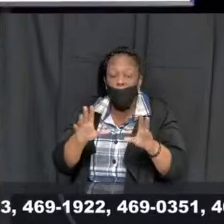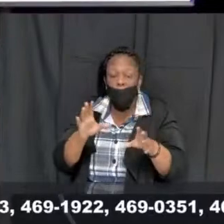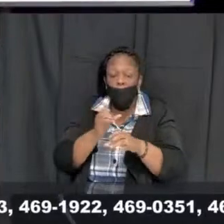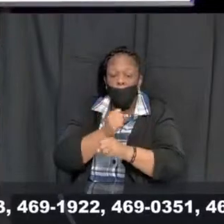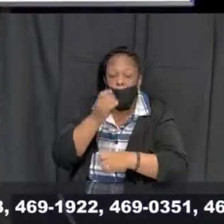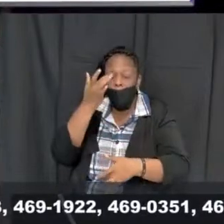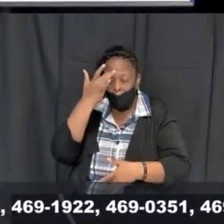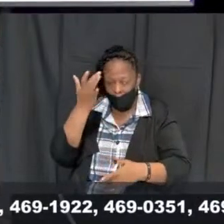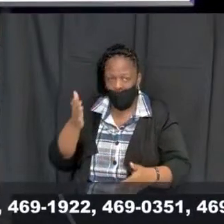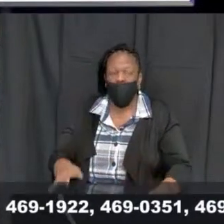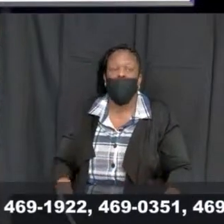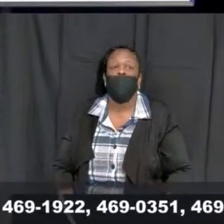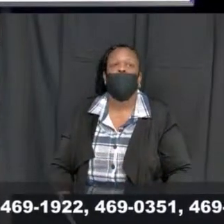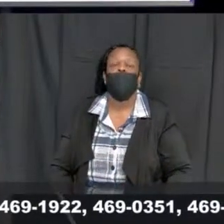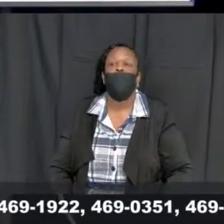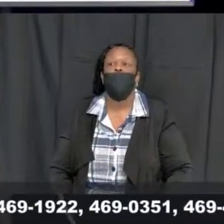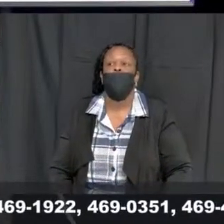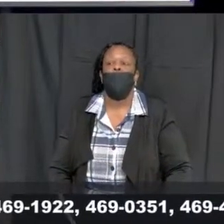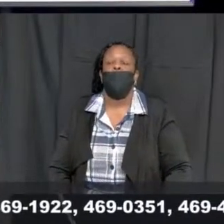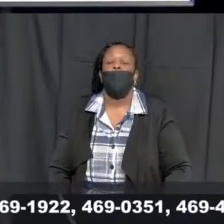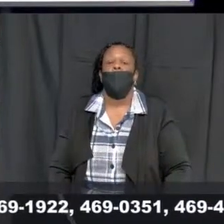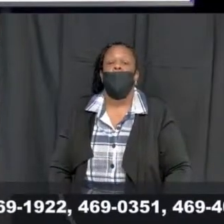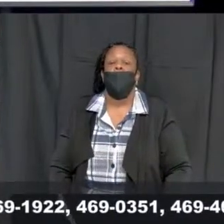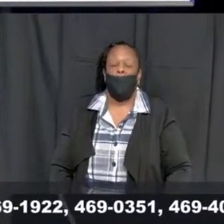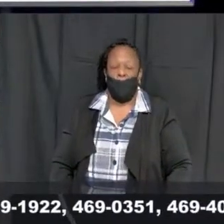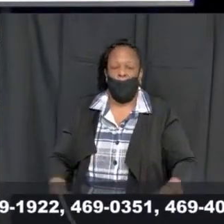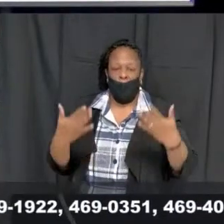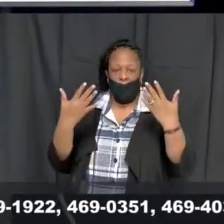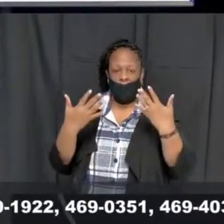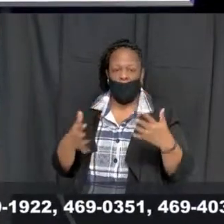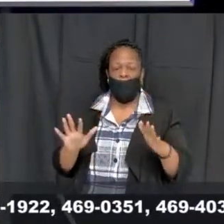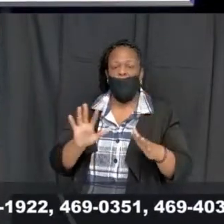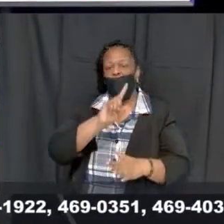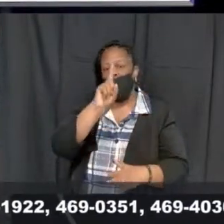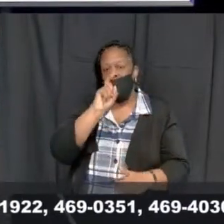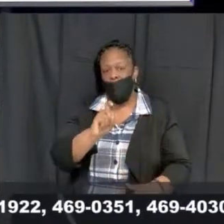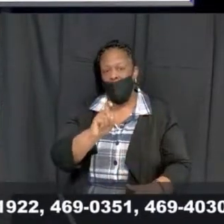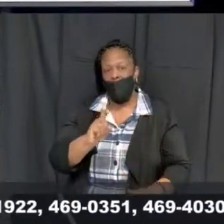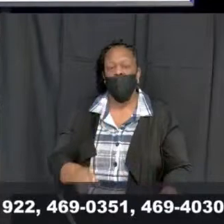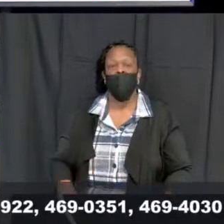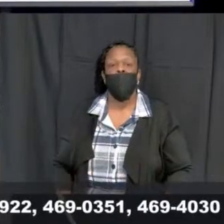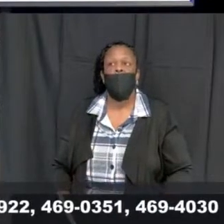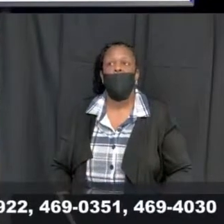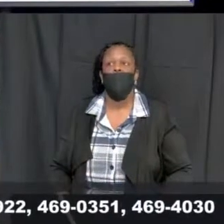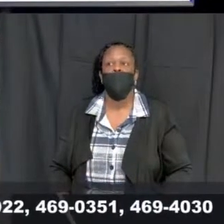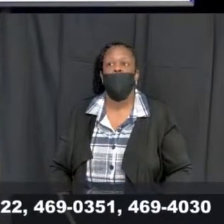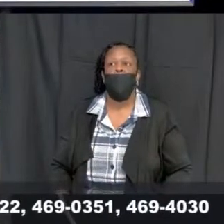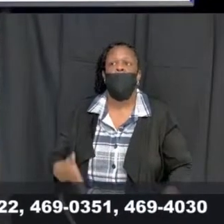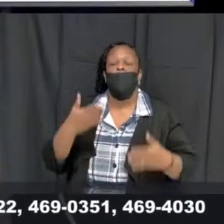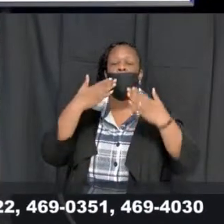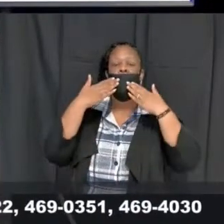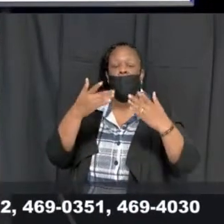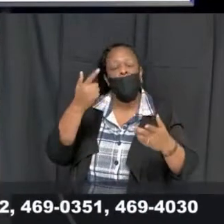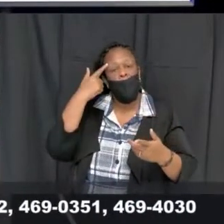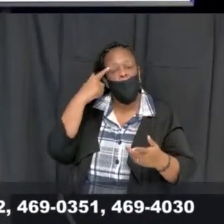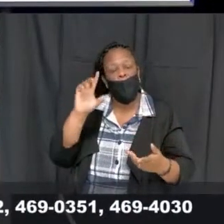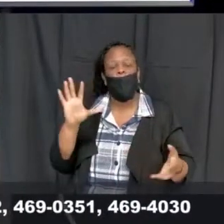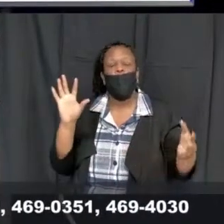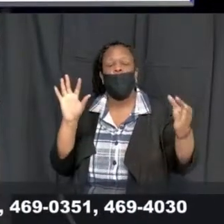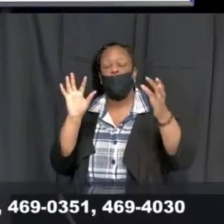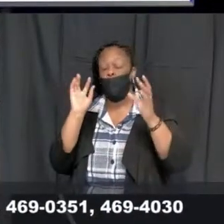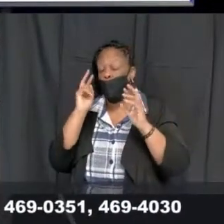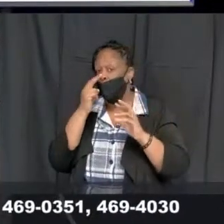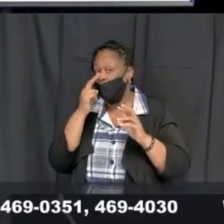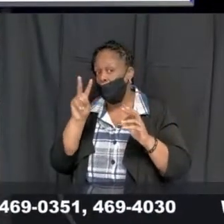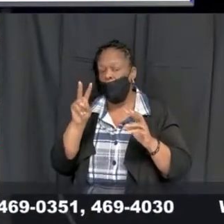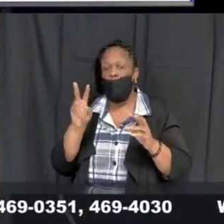Thank you very much, Dr. Laws, and that brings us to the end of our press briefing for today. We thank you very much for tuning